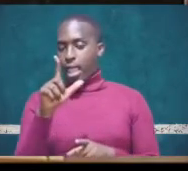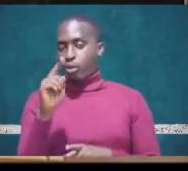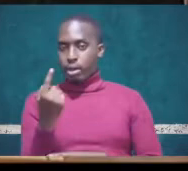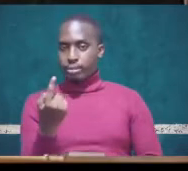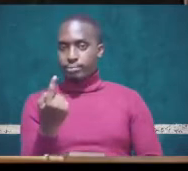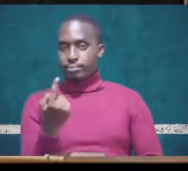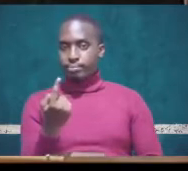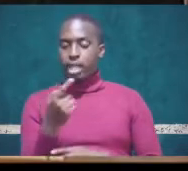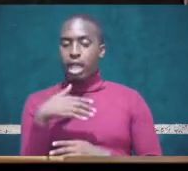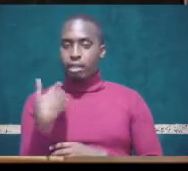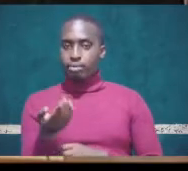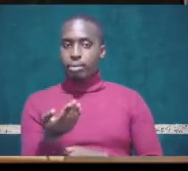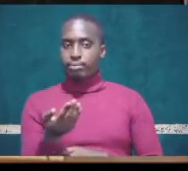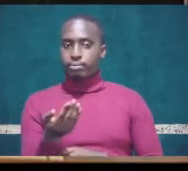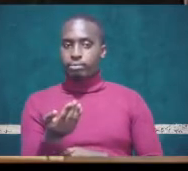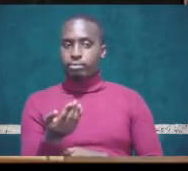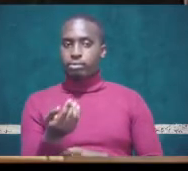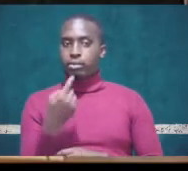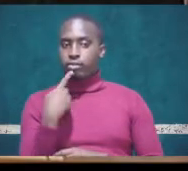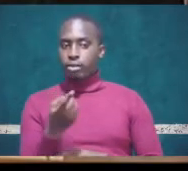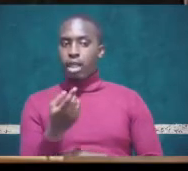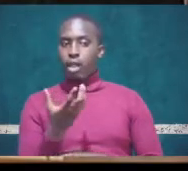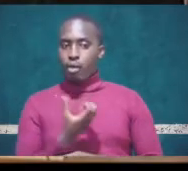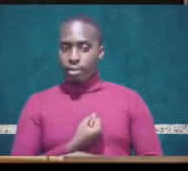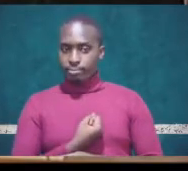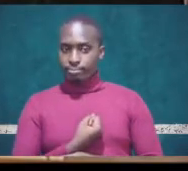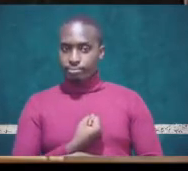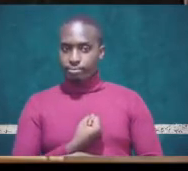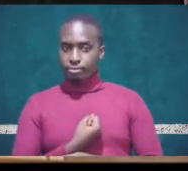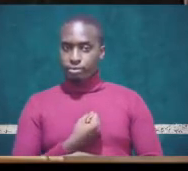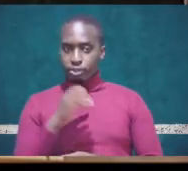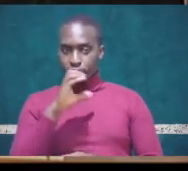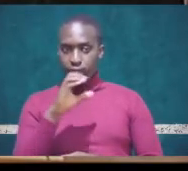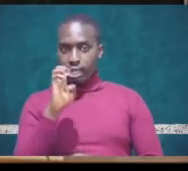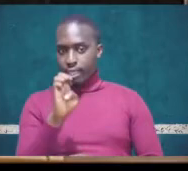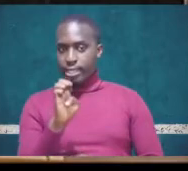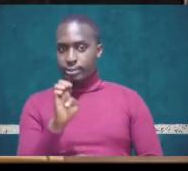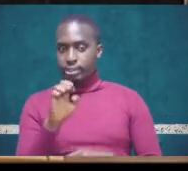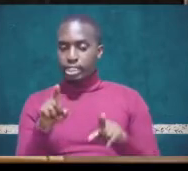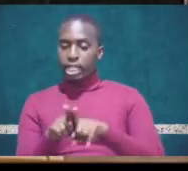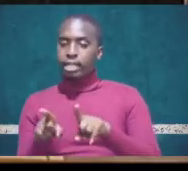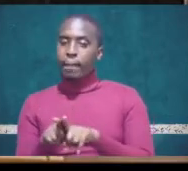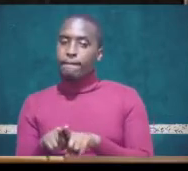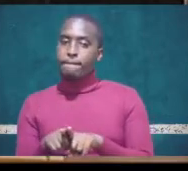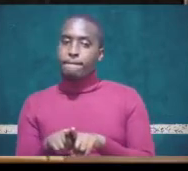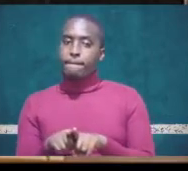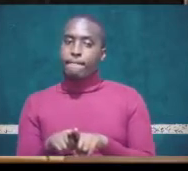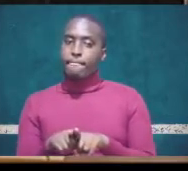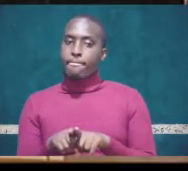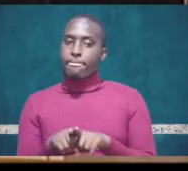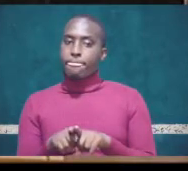is L1. And then, so then here we calculate E, which is going to be equal